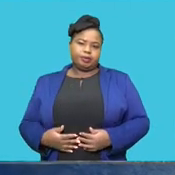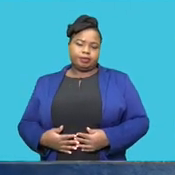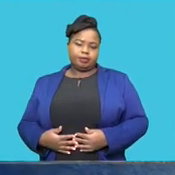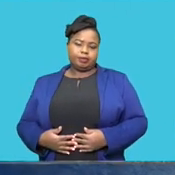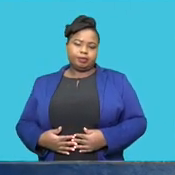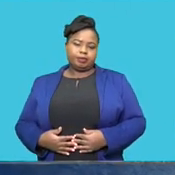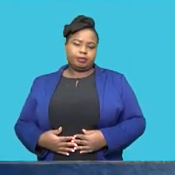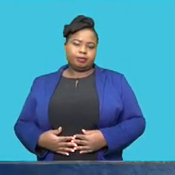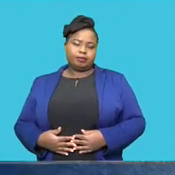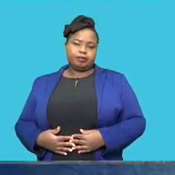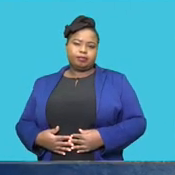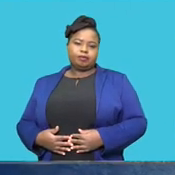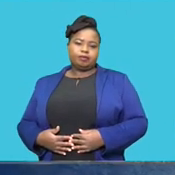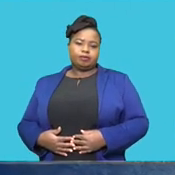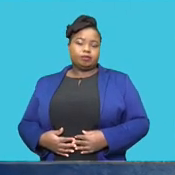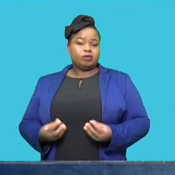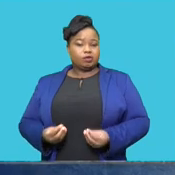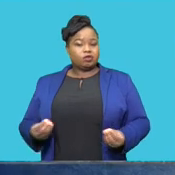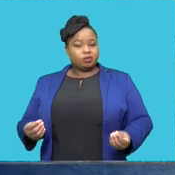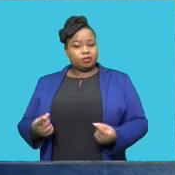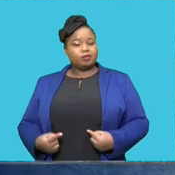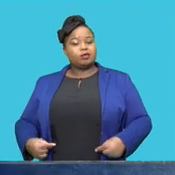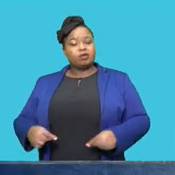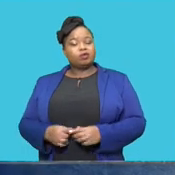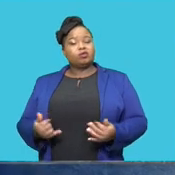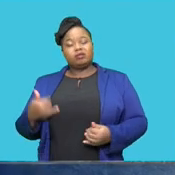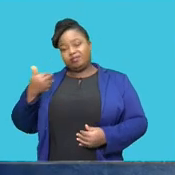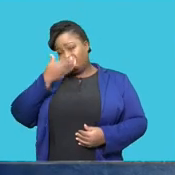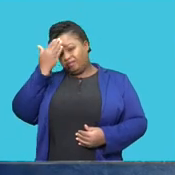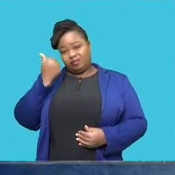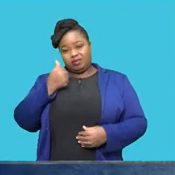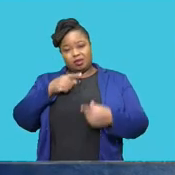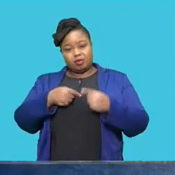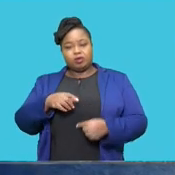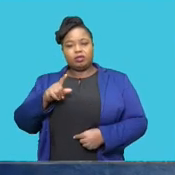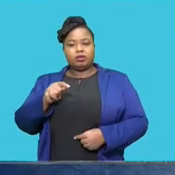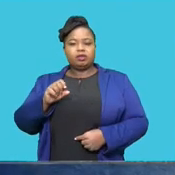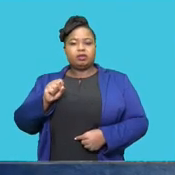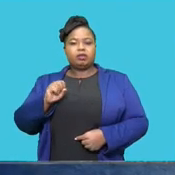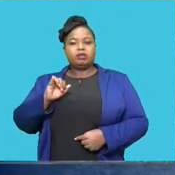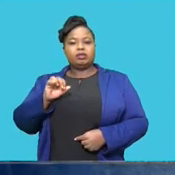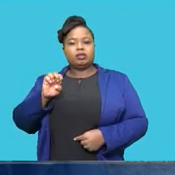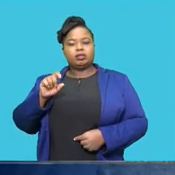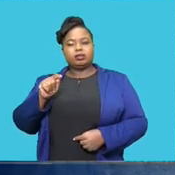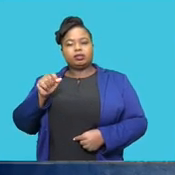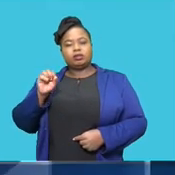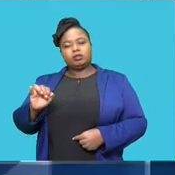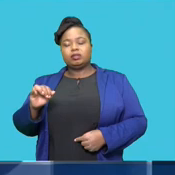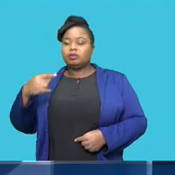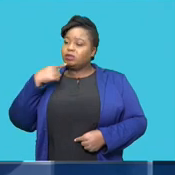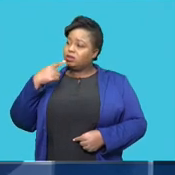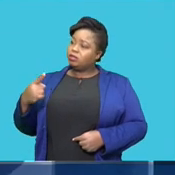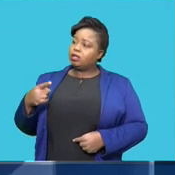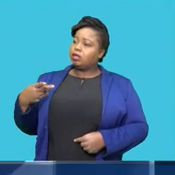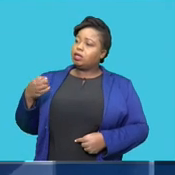recognized. Our children today know little about TSC. If they hear something, they will tell you